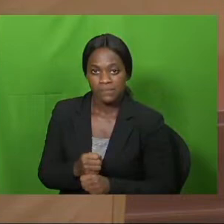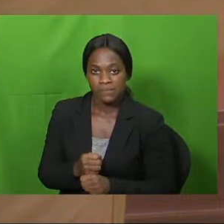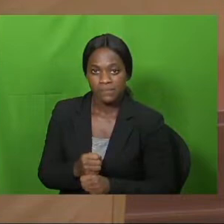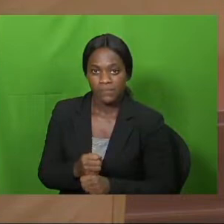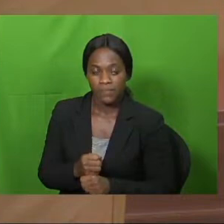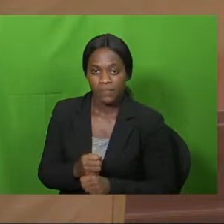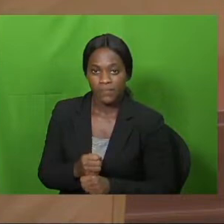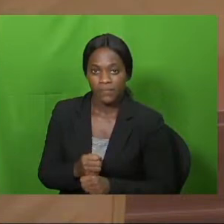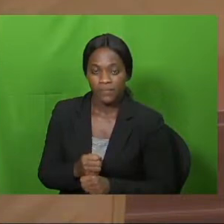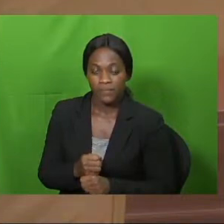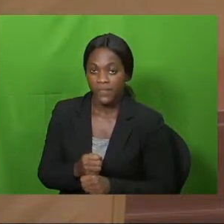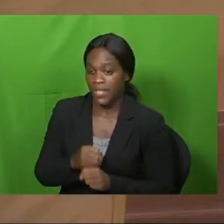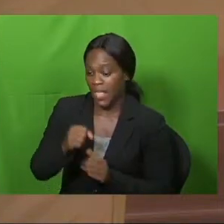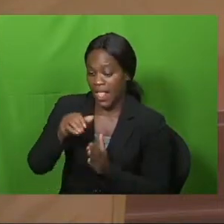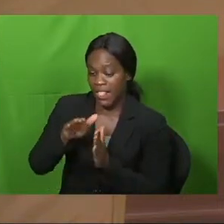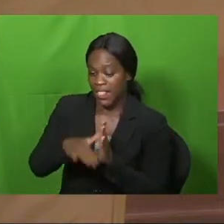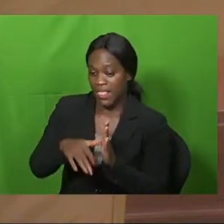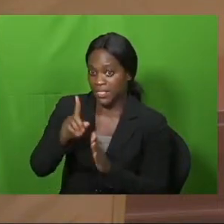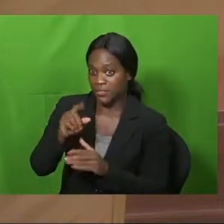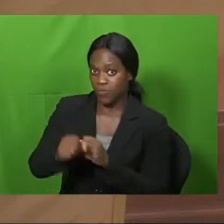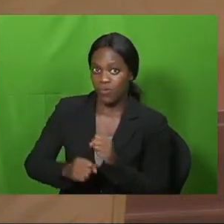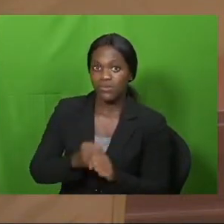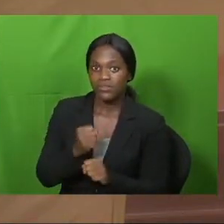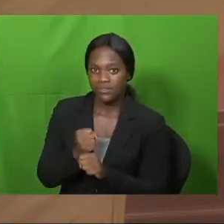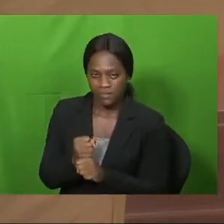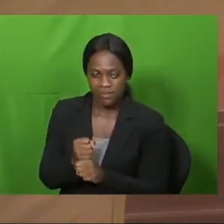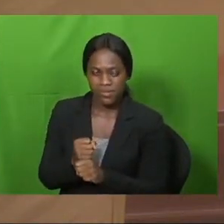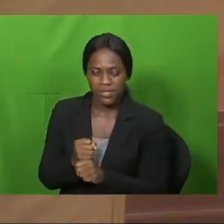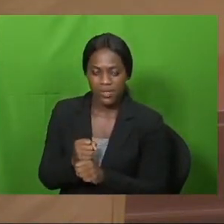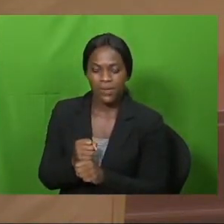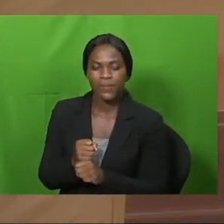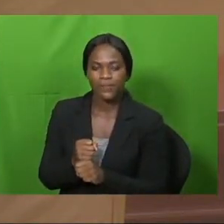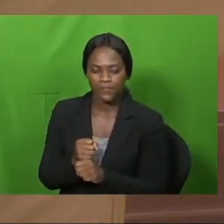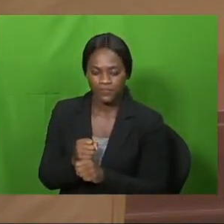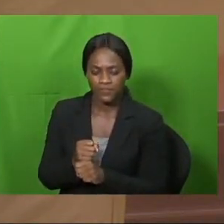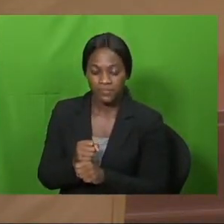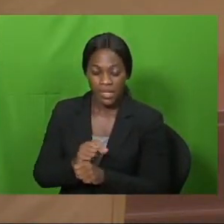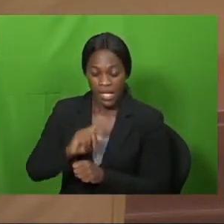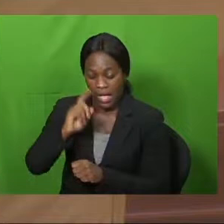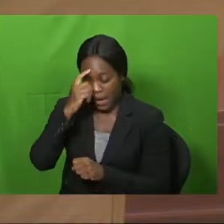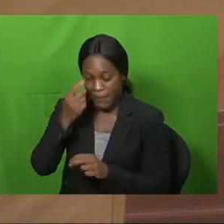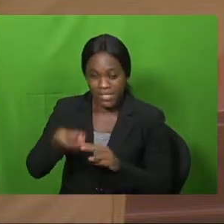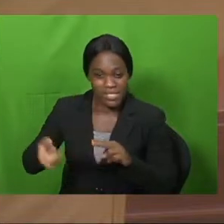in less than 1 year, this government has increased electricity tariffs by